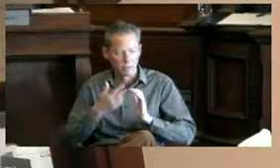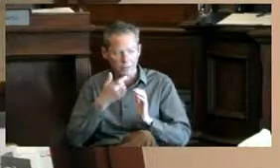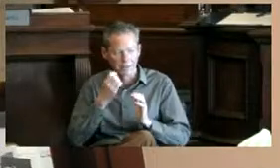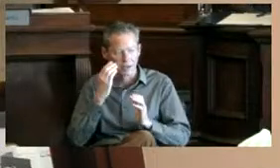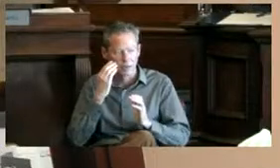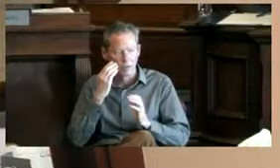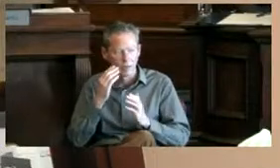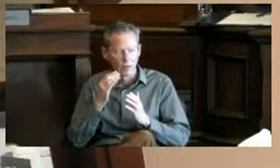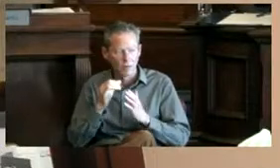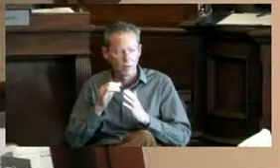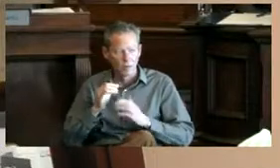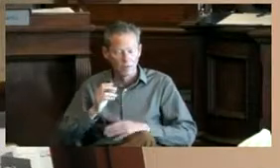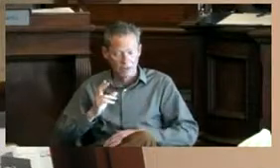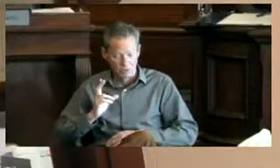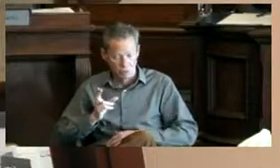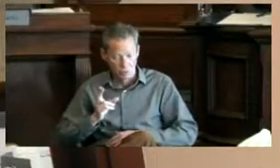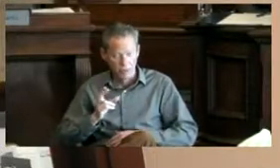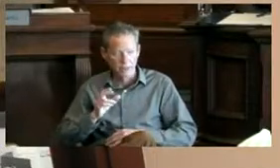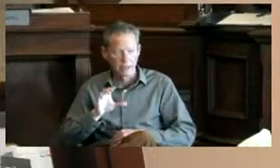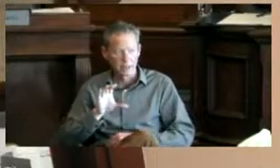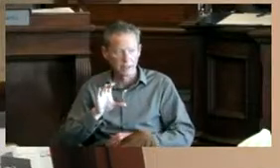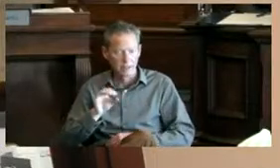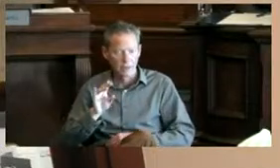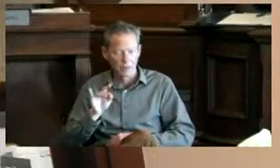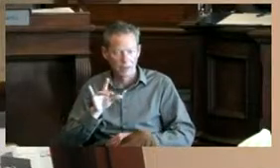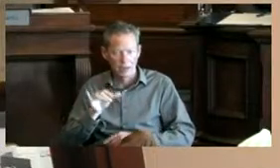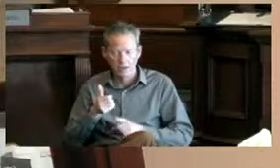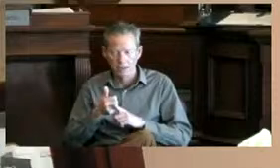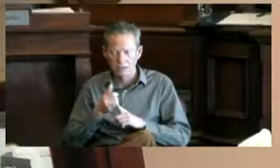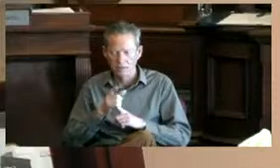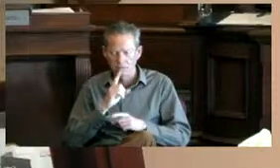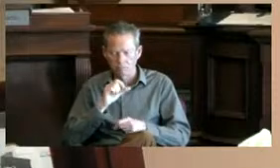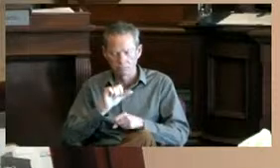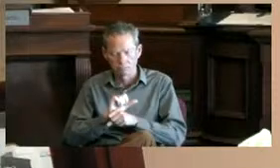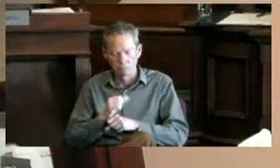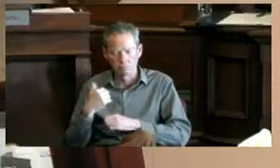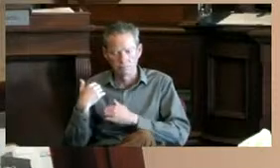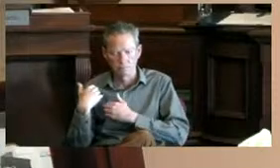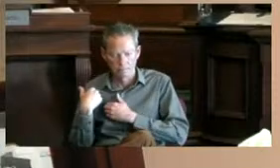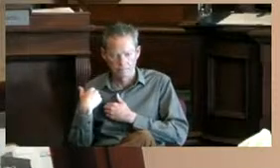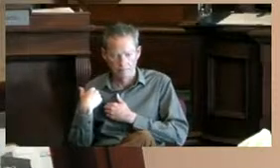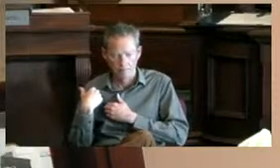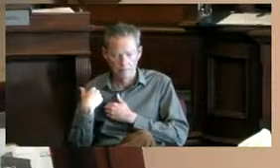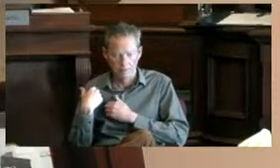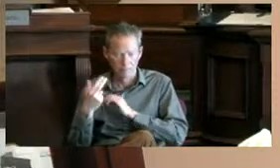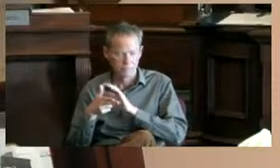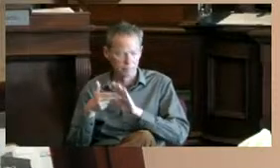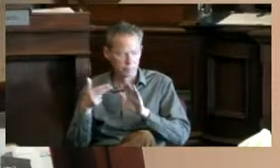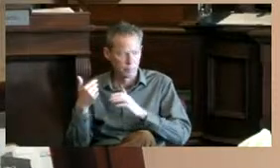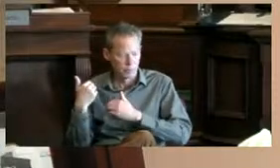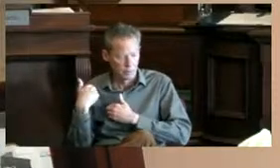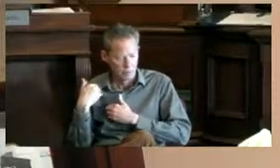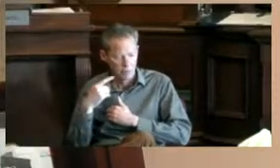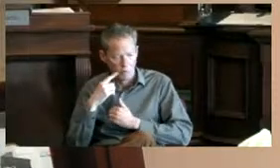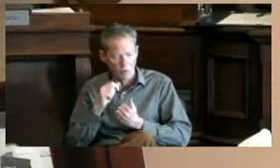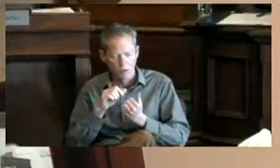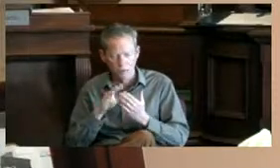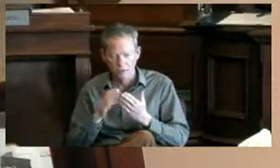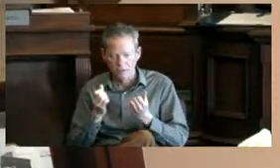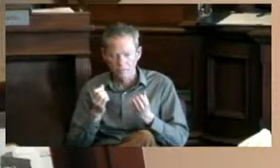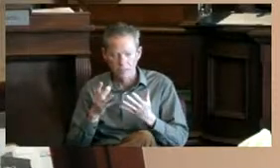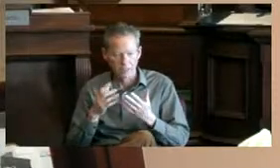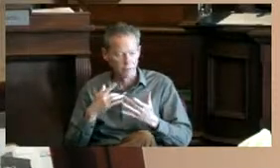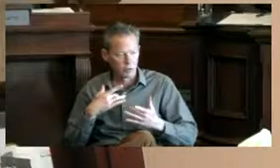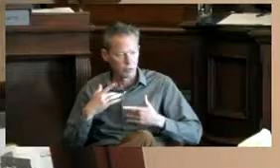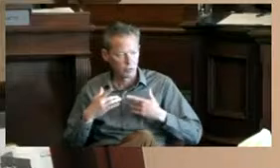that historically the county is ultimately responsible or has been deemed responsible for addressing a lot of the